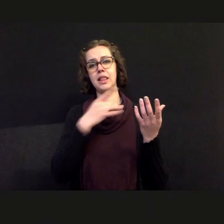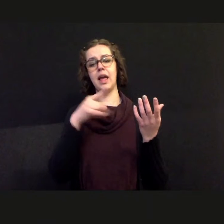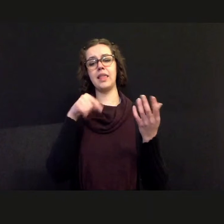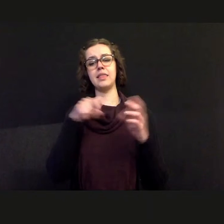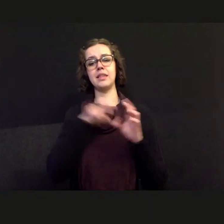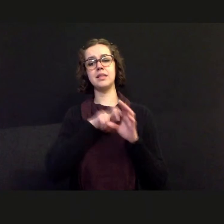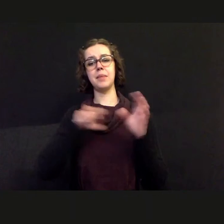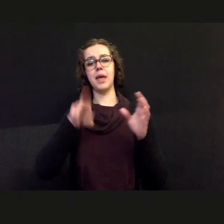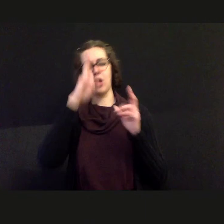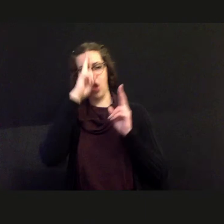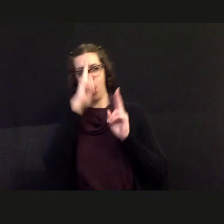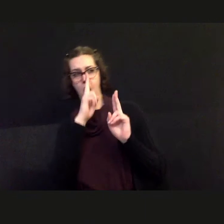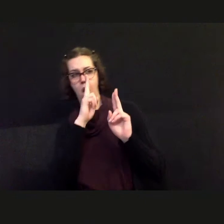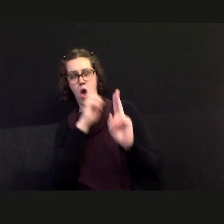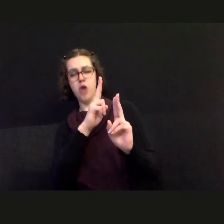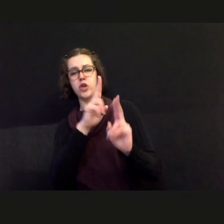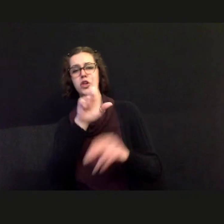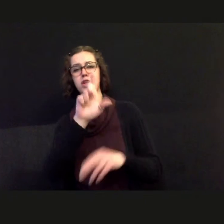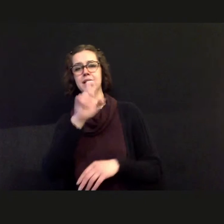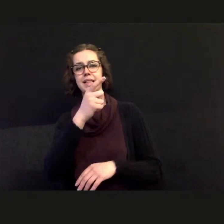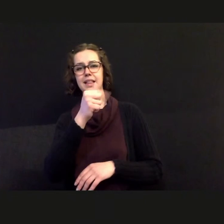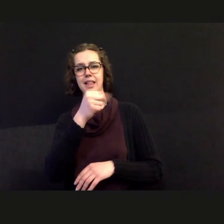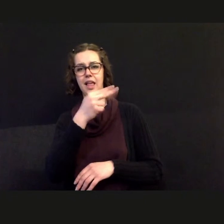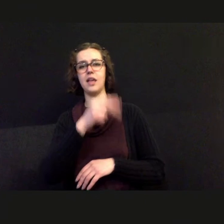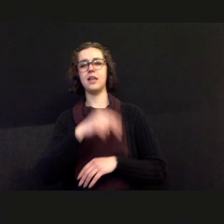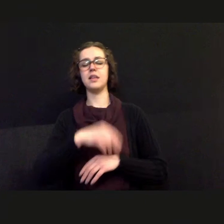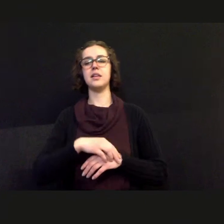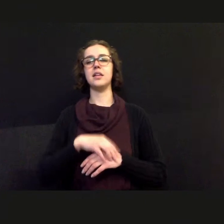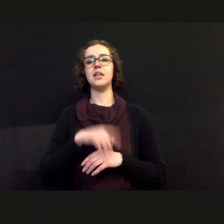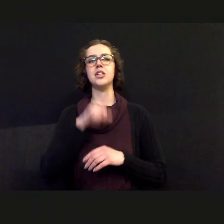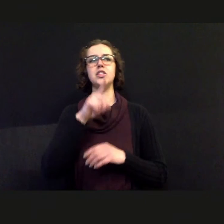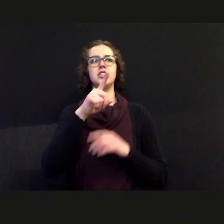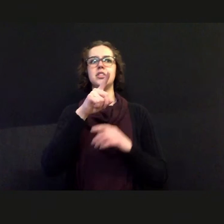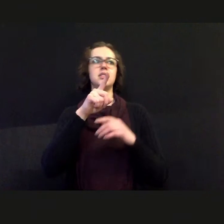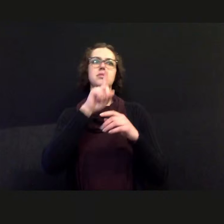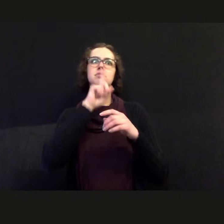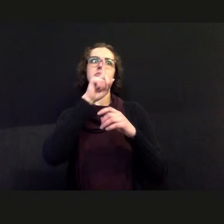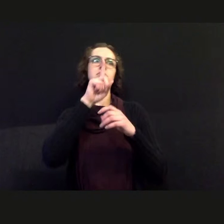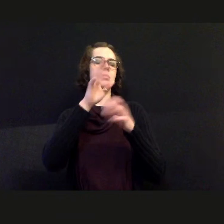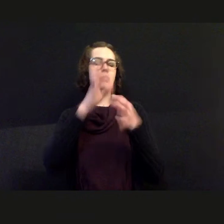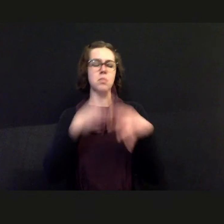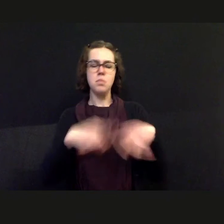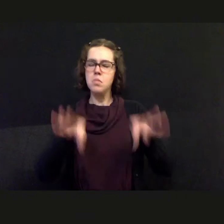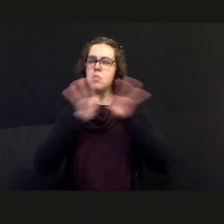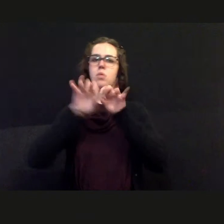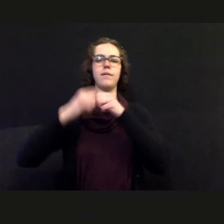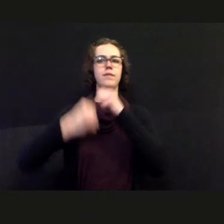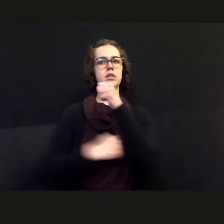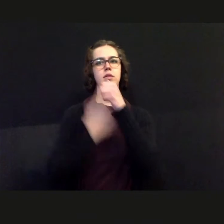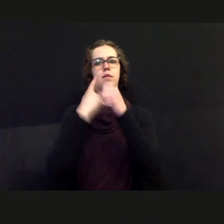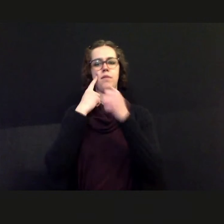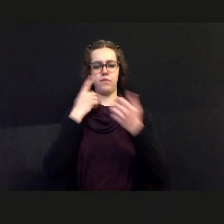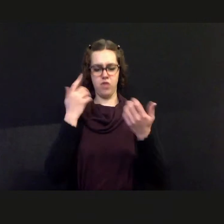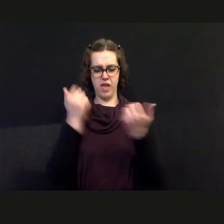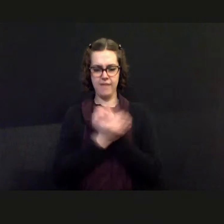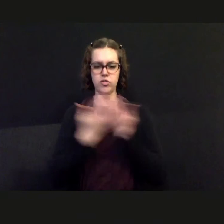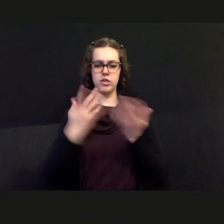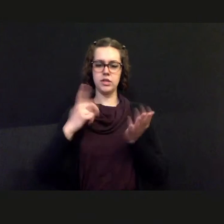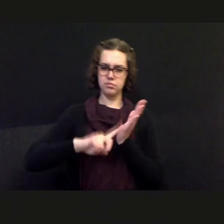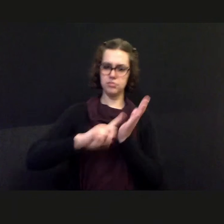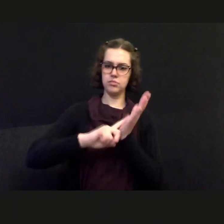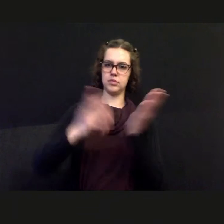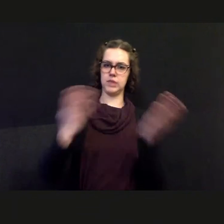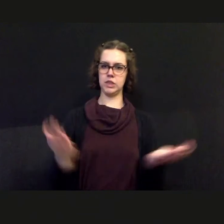of her, because she was so much a foundation of everything that was here. And I reached out to Erika and to Anne, and they